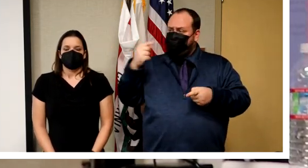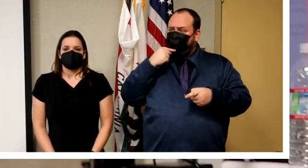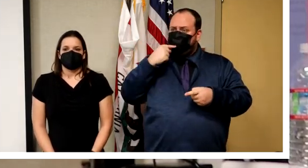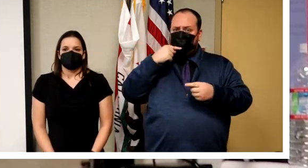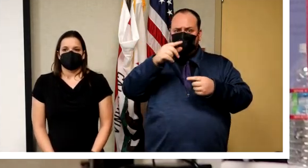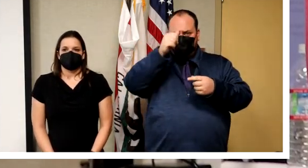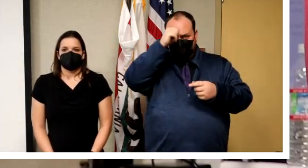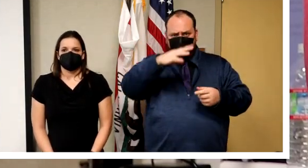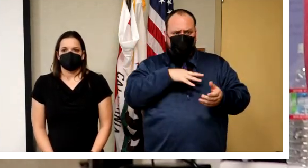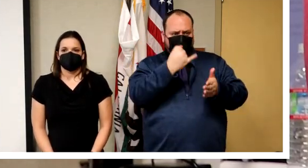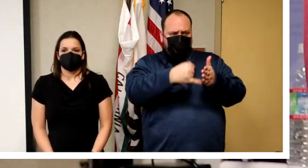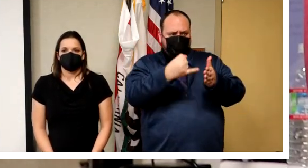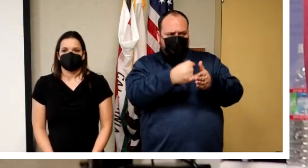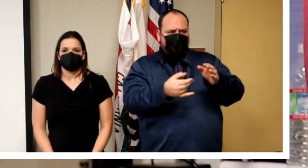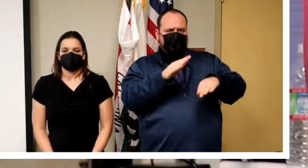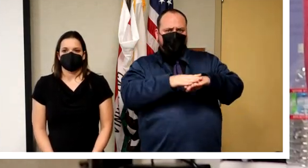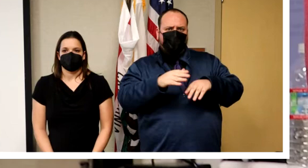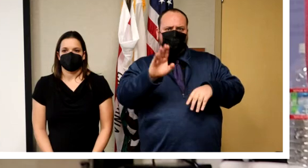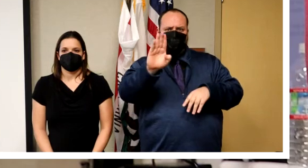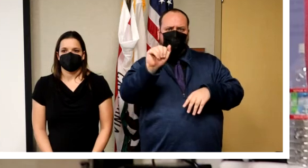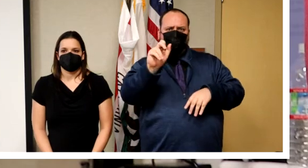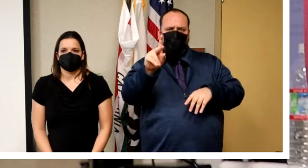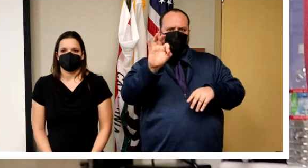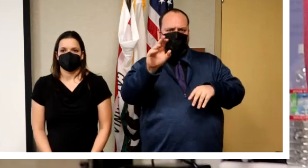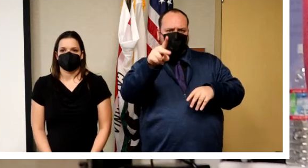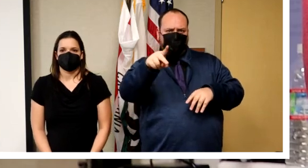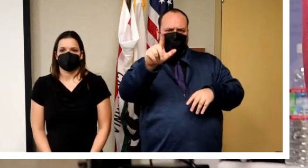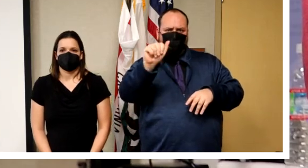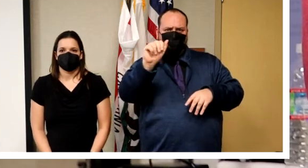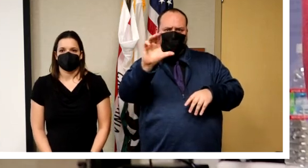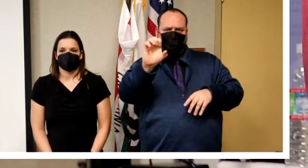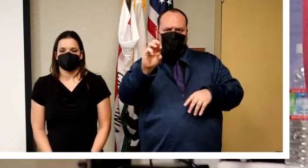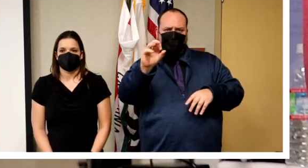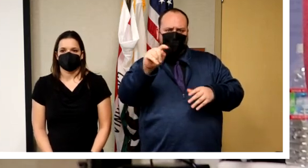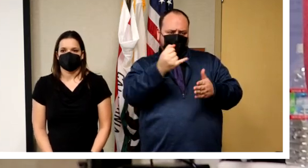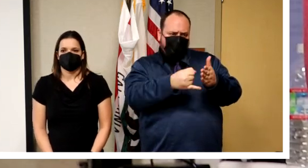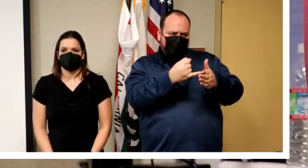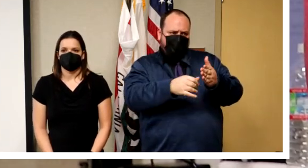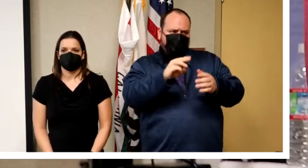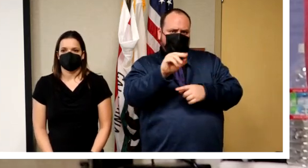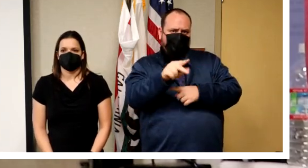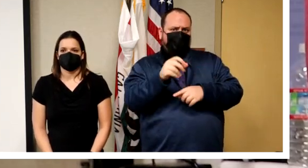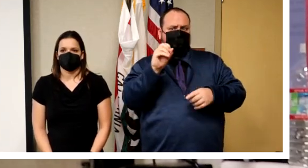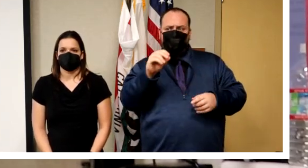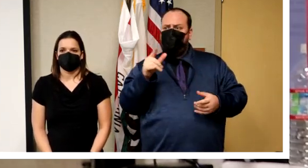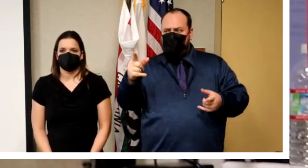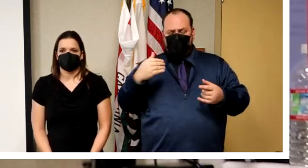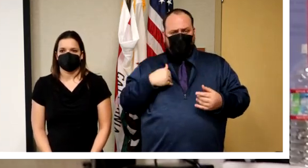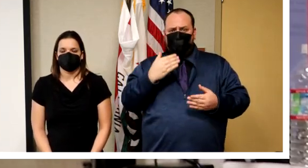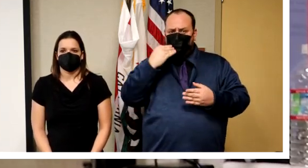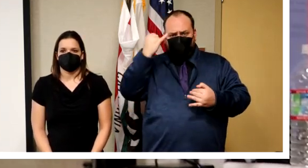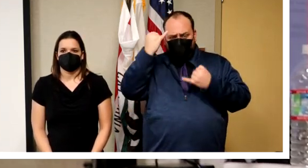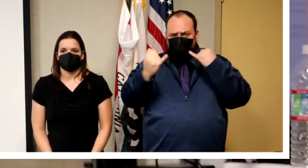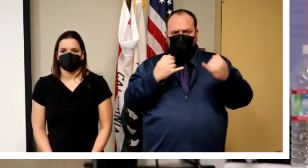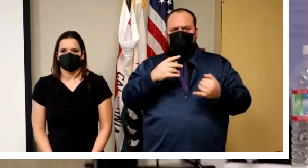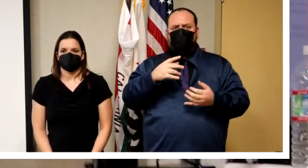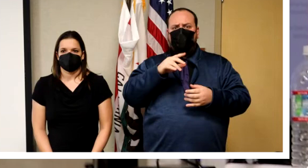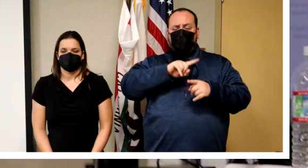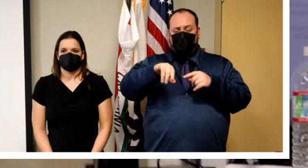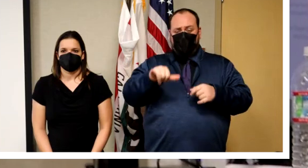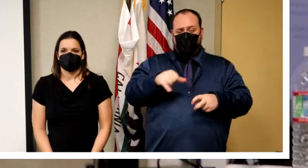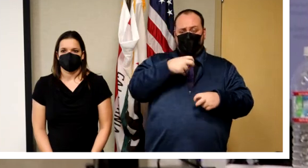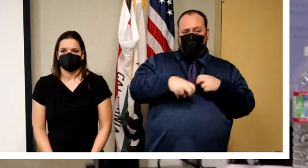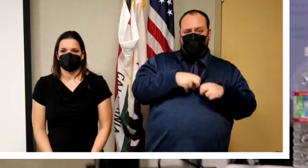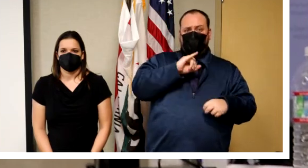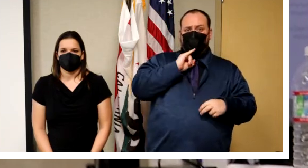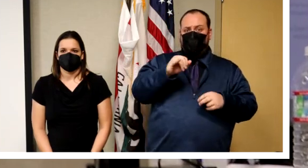picked and used for the city redistricting, and so there's merit in everybody's idea. The issue is, as I understand it